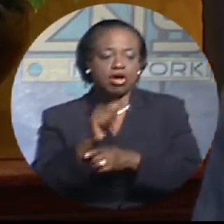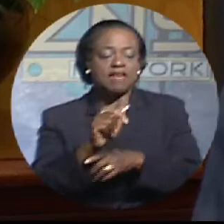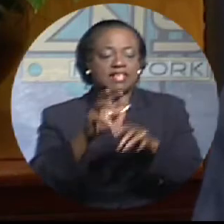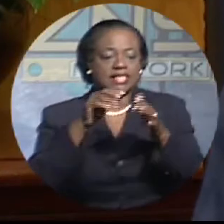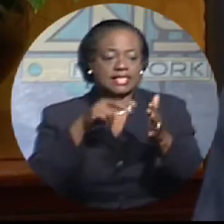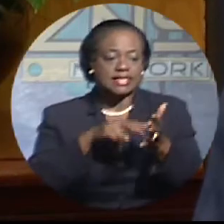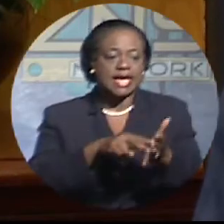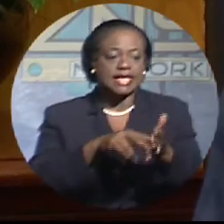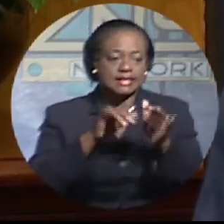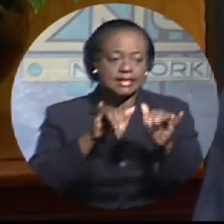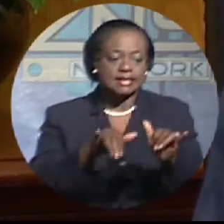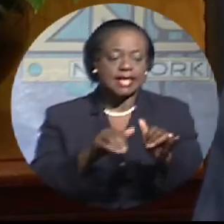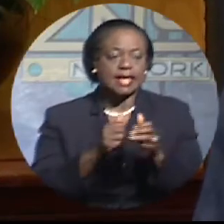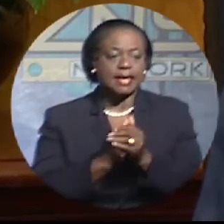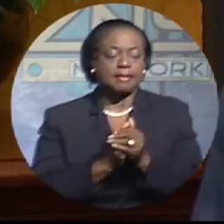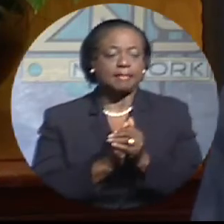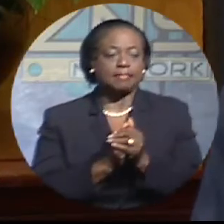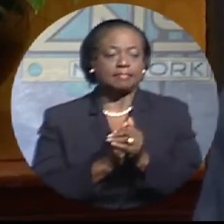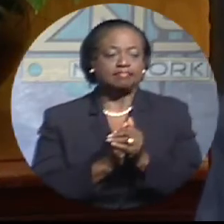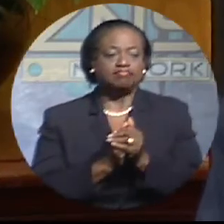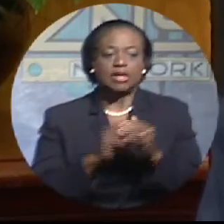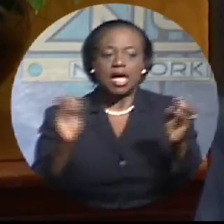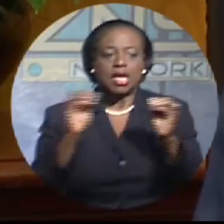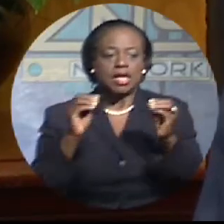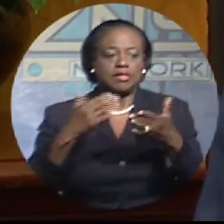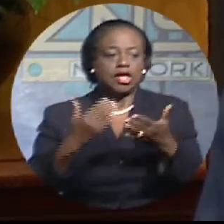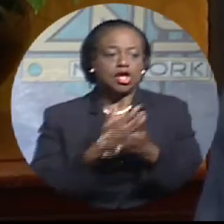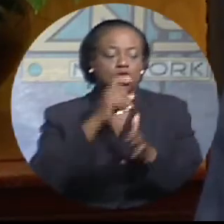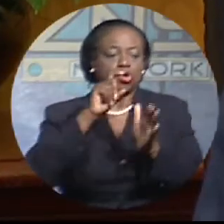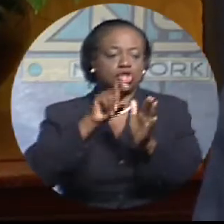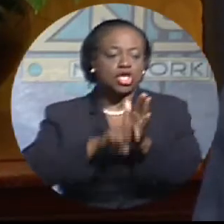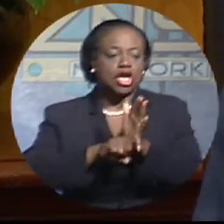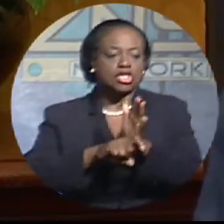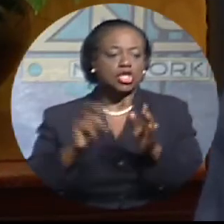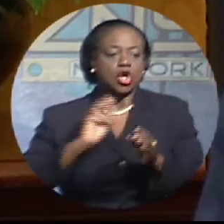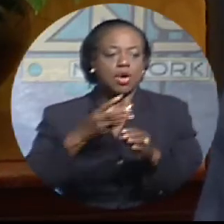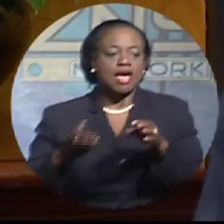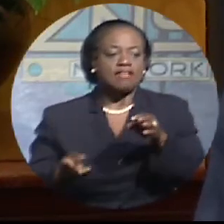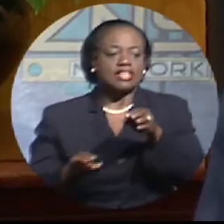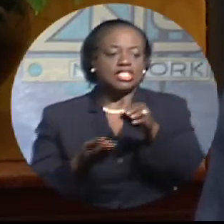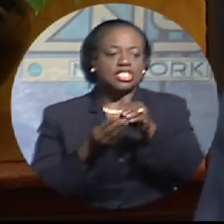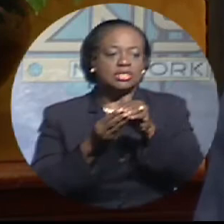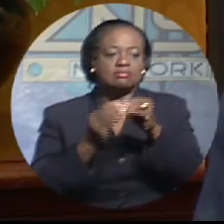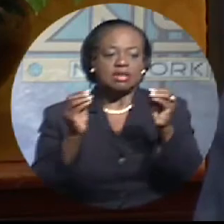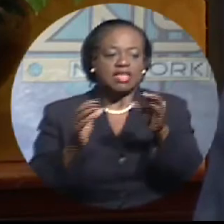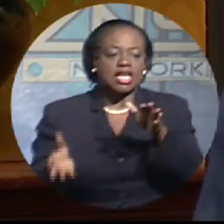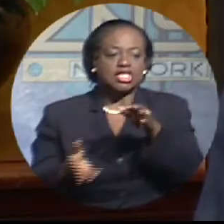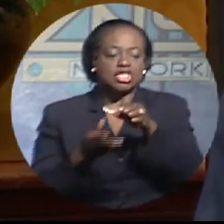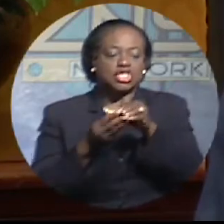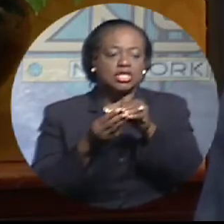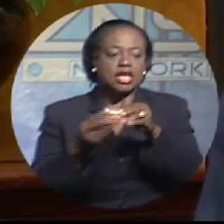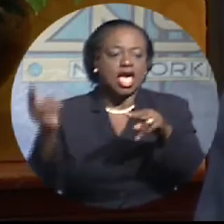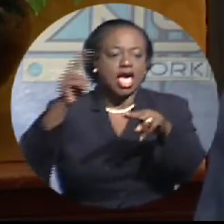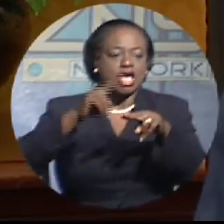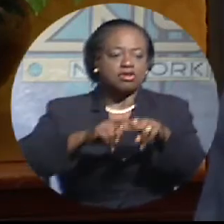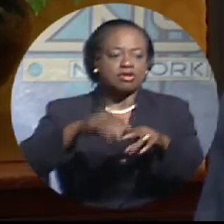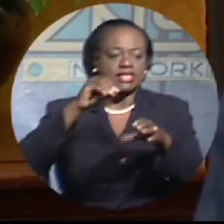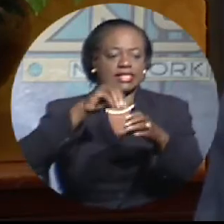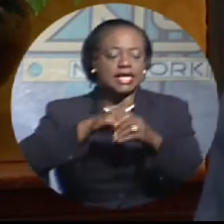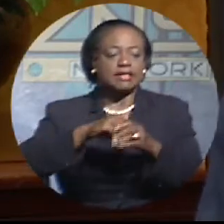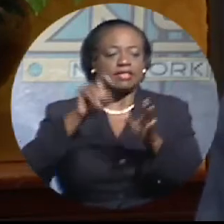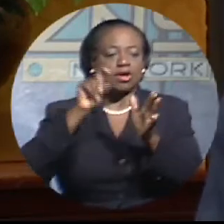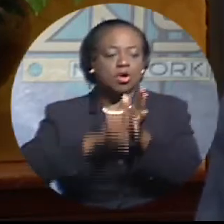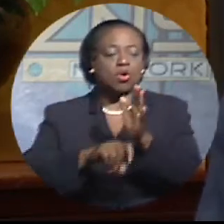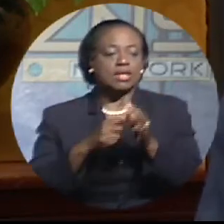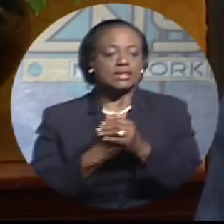passing on the VAT that they're charged, so we are facing additional increases in costs. Our estimate at the